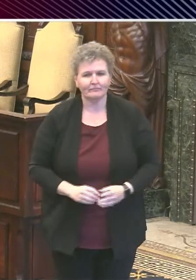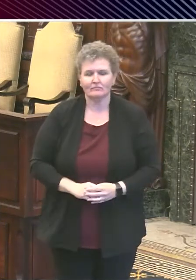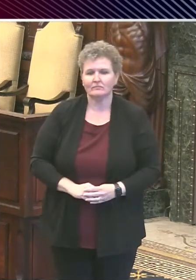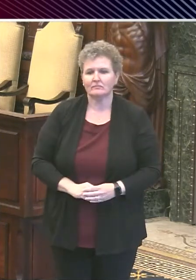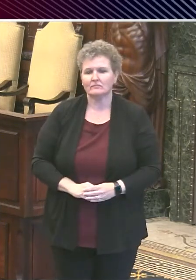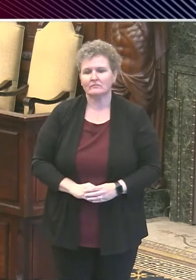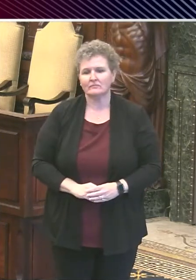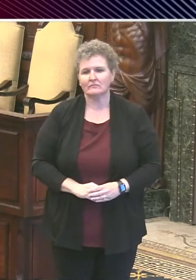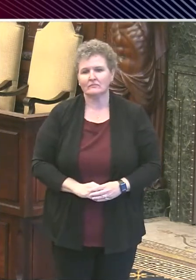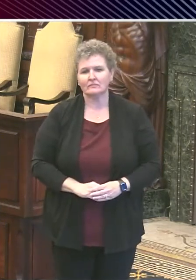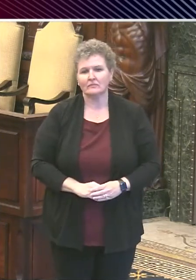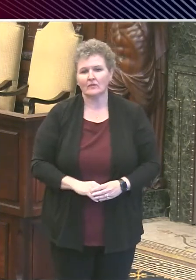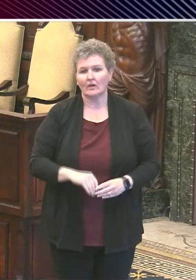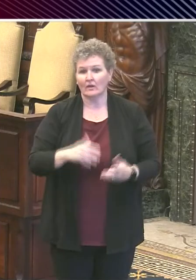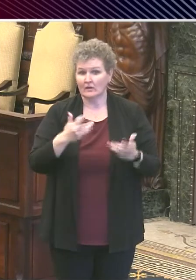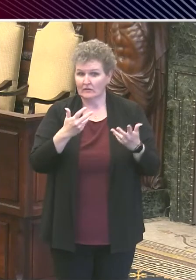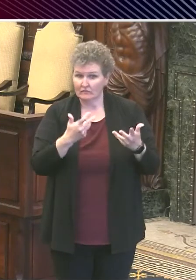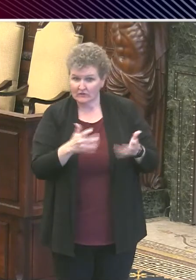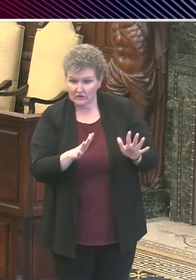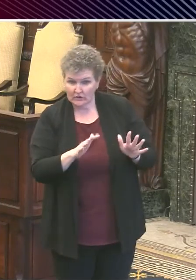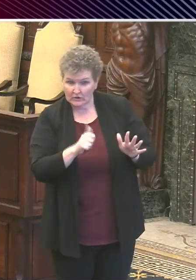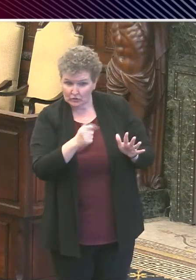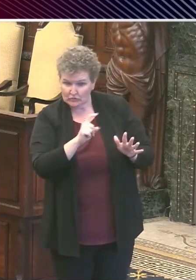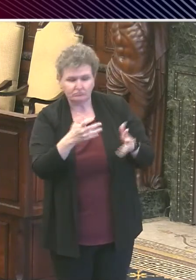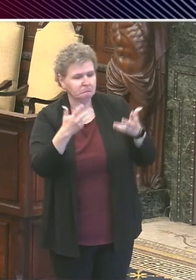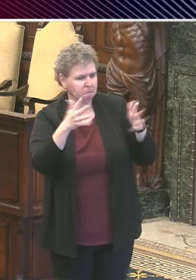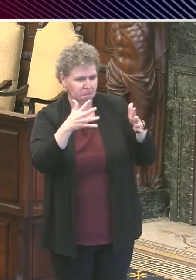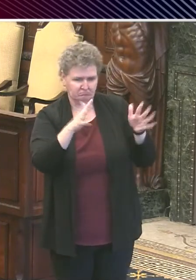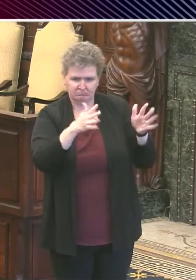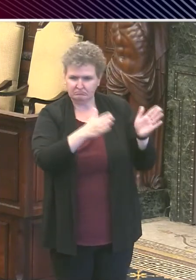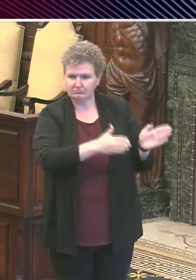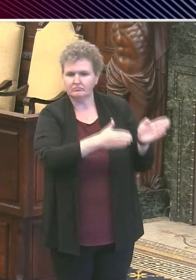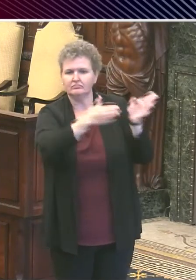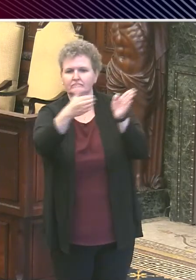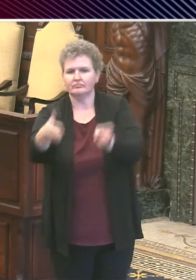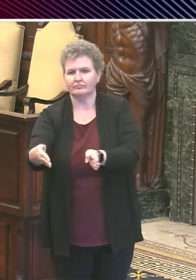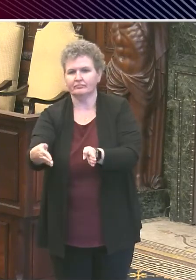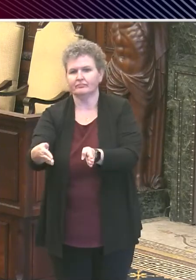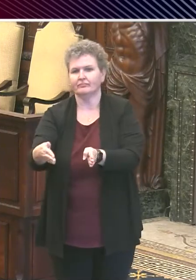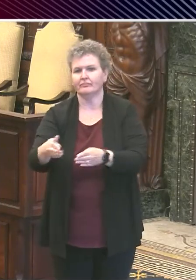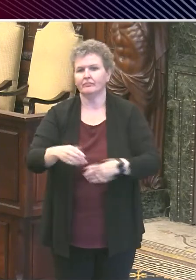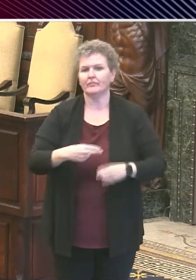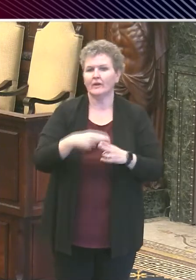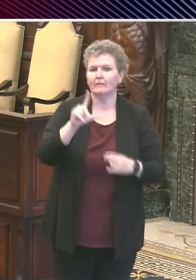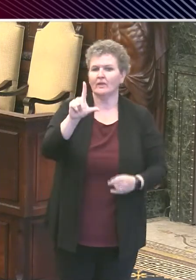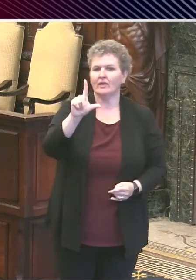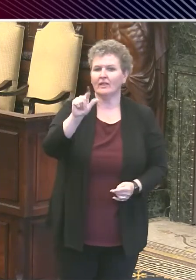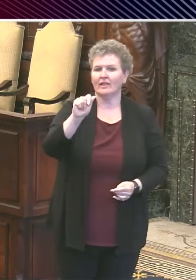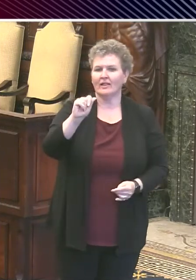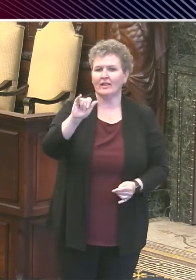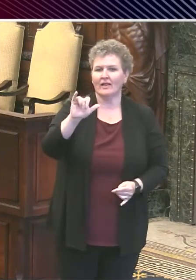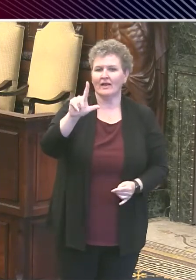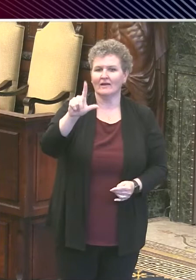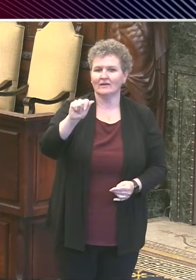Justine, were you all set? You're good? All set. Thanks. Okay. Let's go now to Layla Jones of Billy.